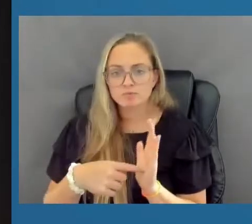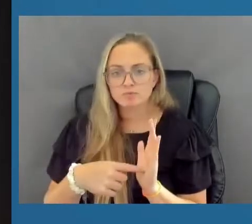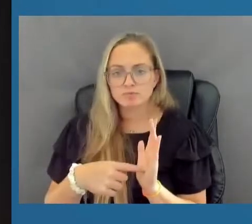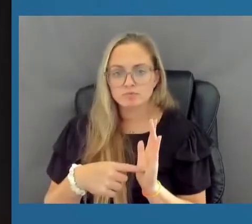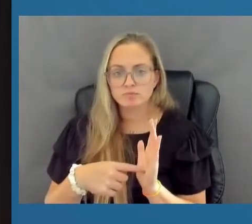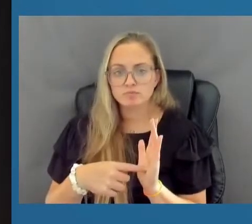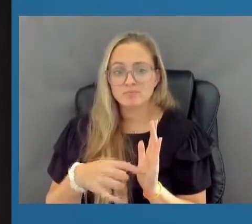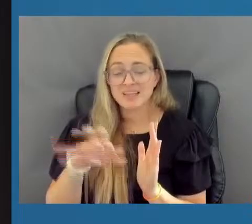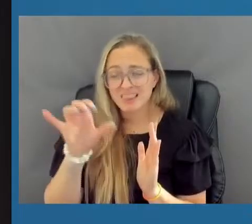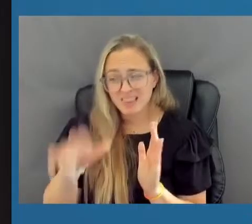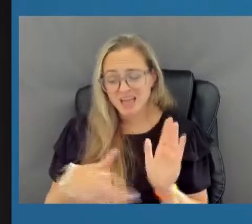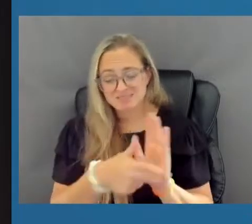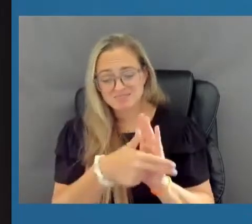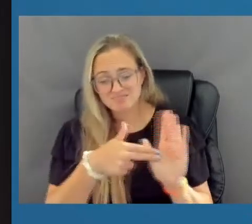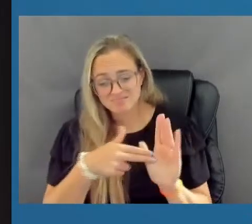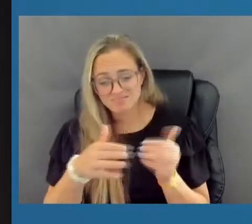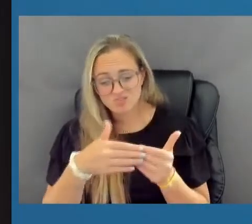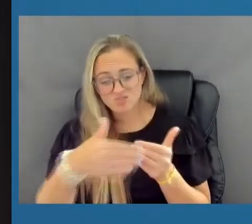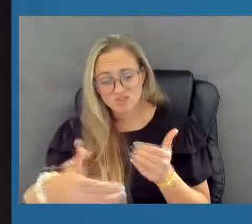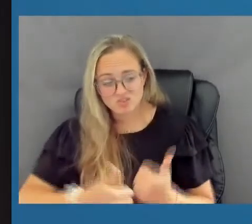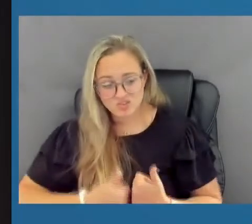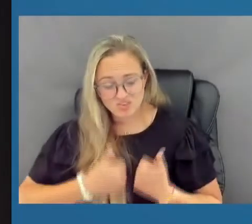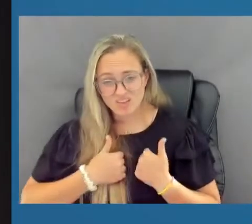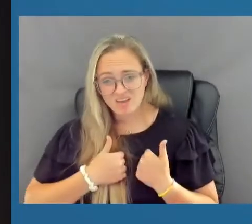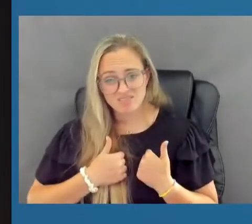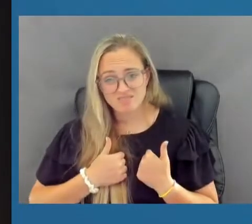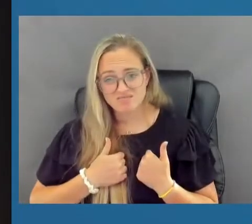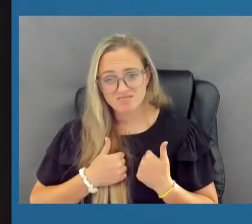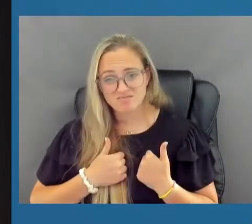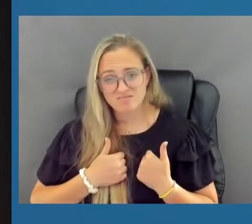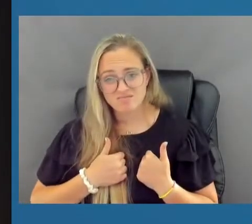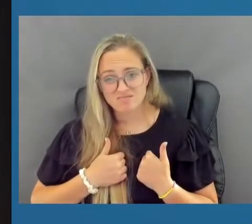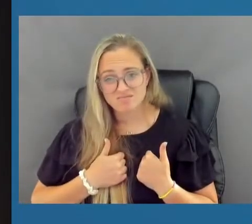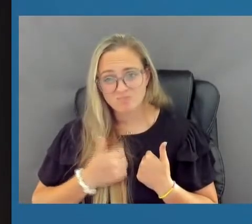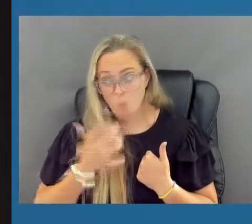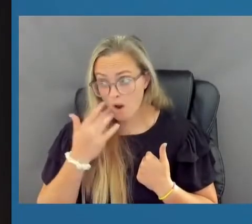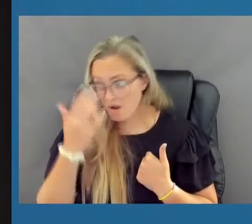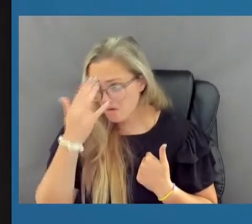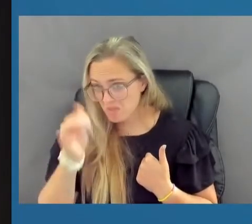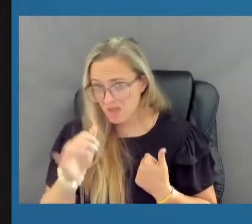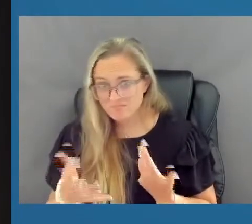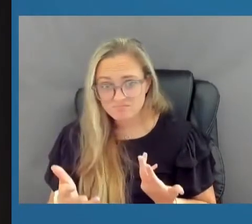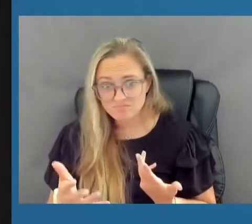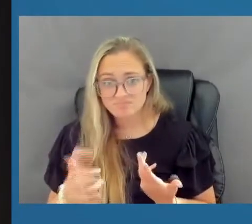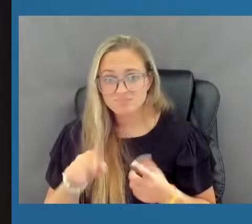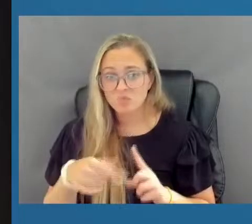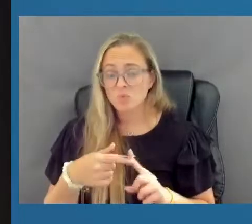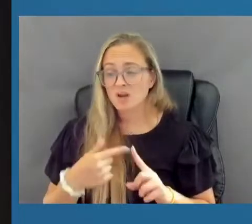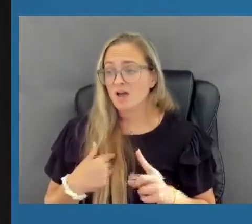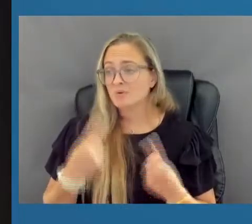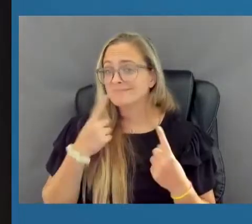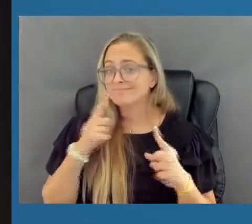a stigma they carry for the rest of their lives, believe it or not. And why do I know this? When I was announcing